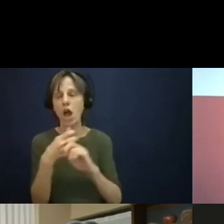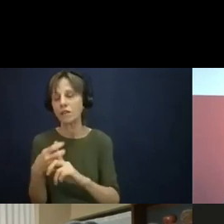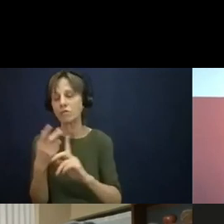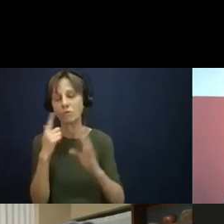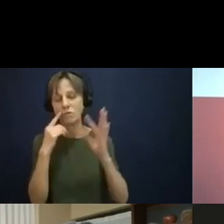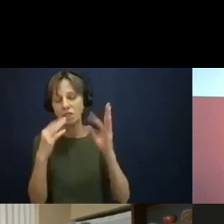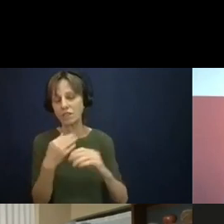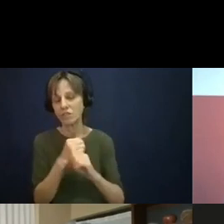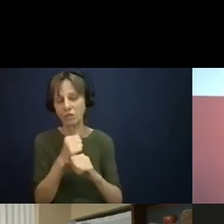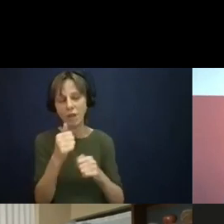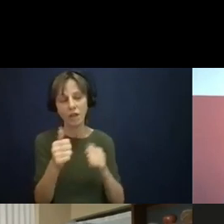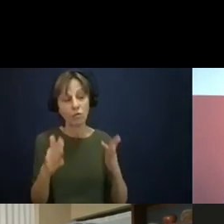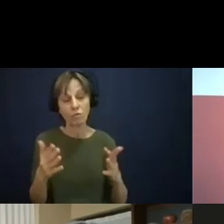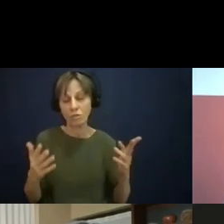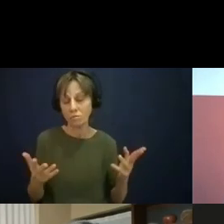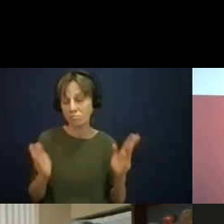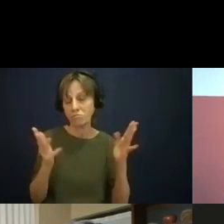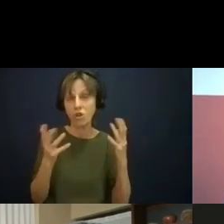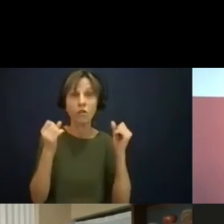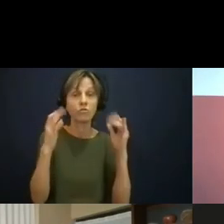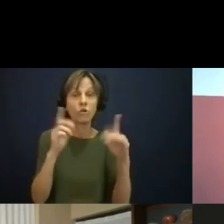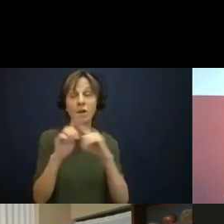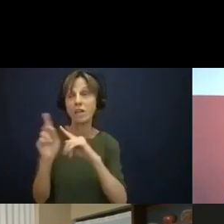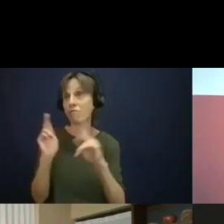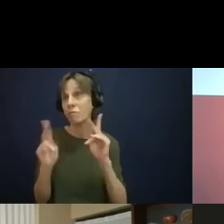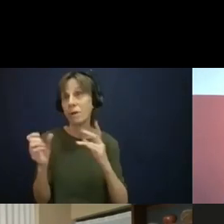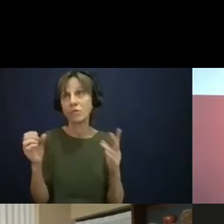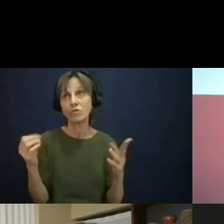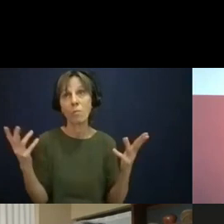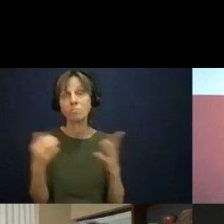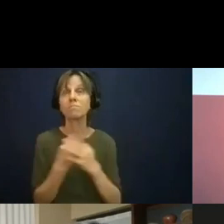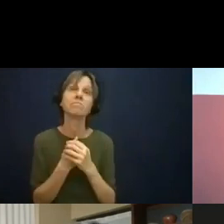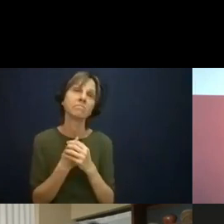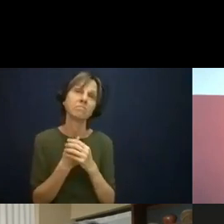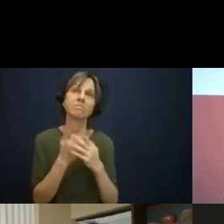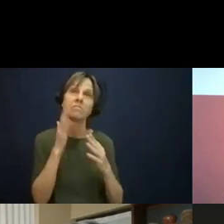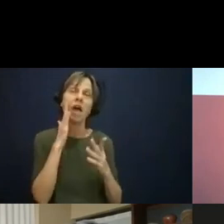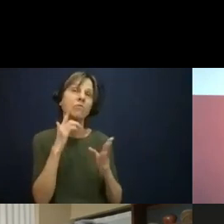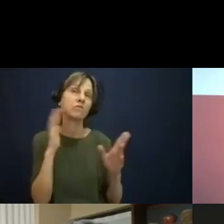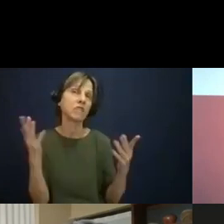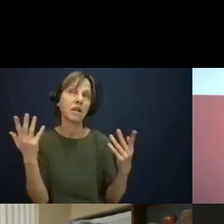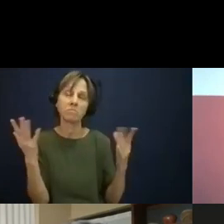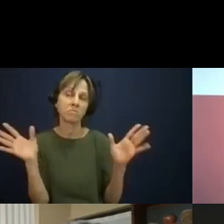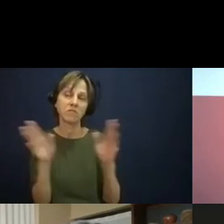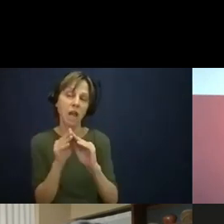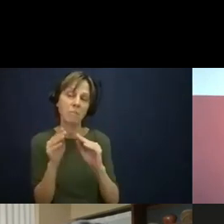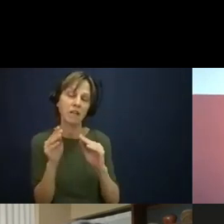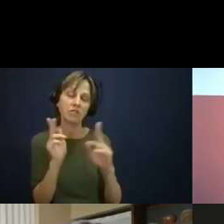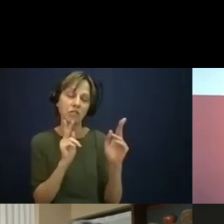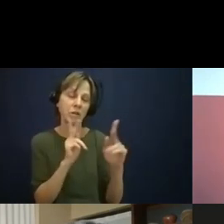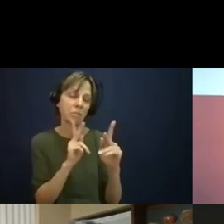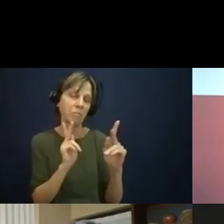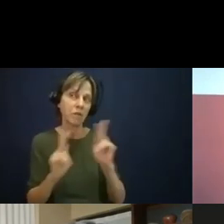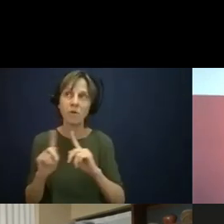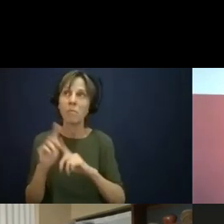decision-making rooms and, talking to so many different people. So I would say like a combination of people inviting me in the room. But I think that the experience